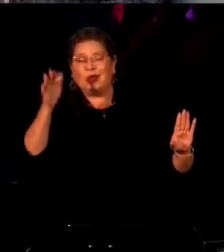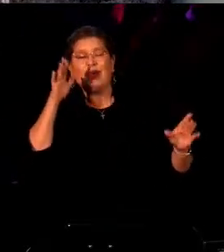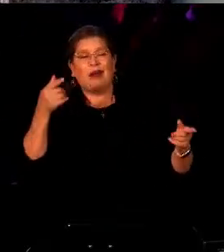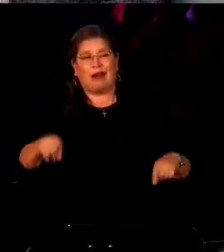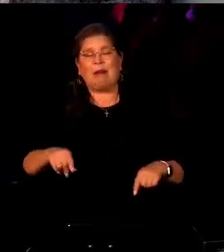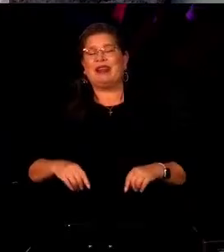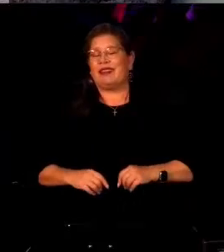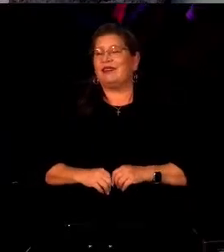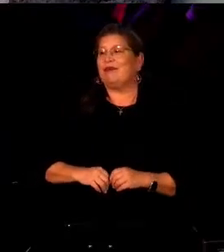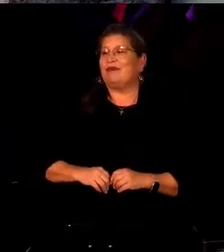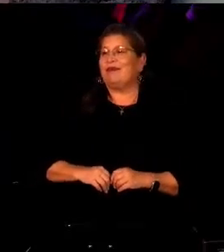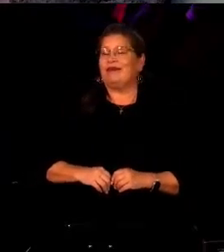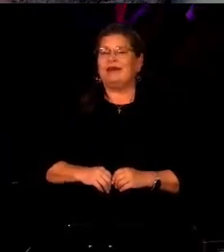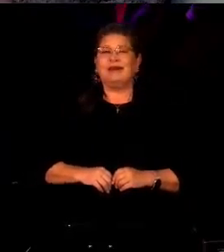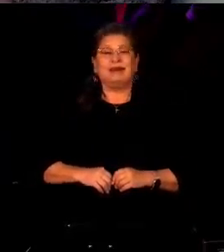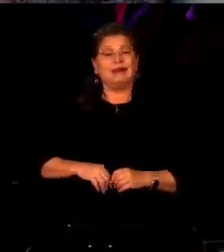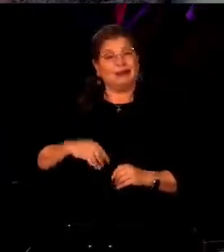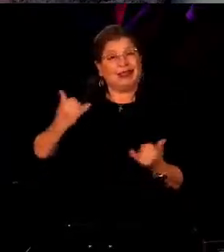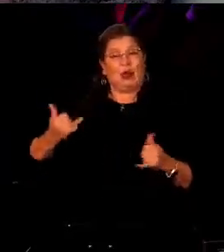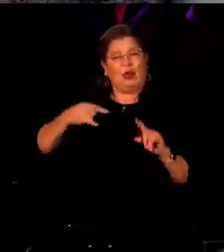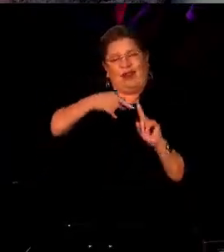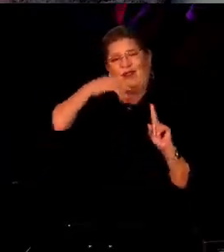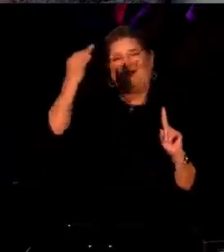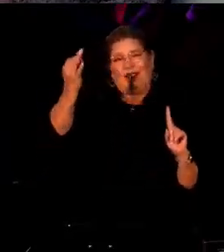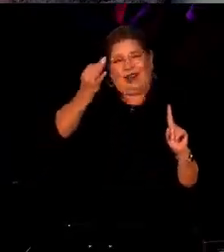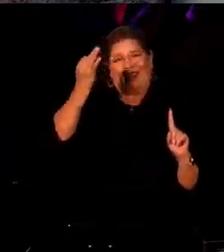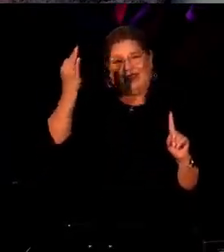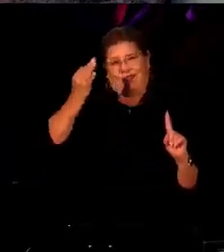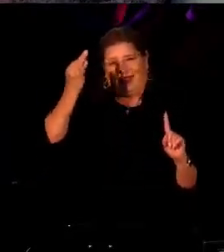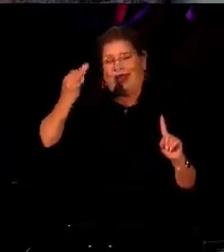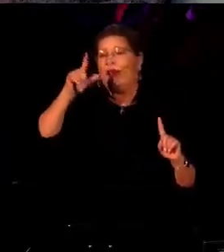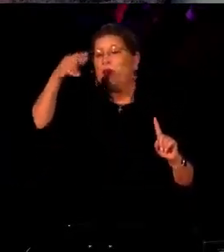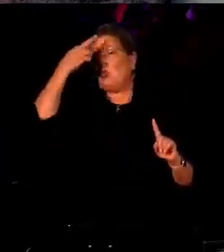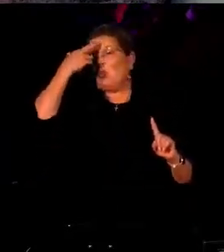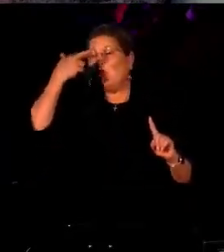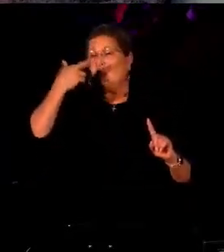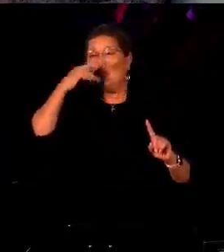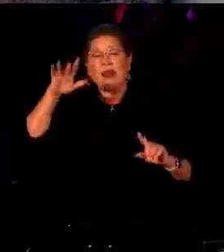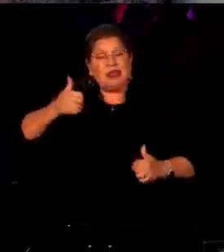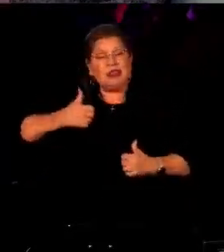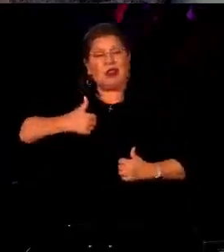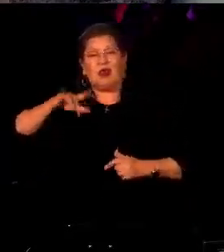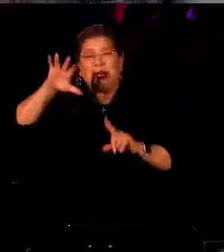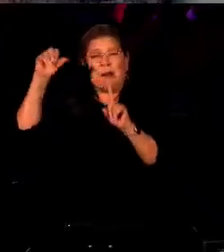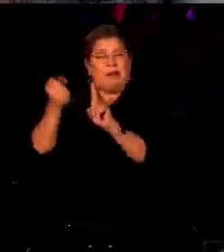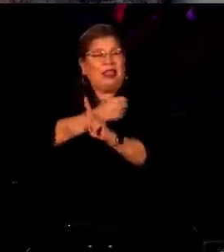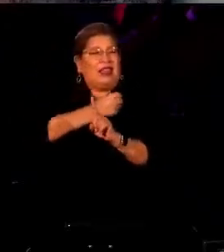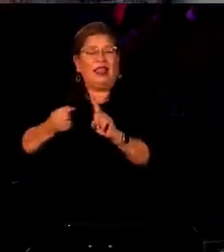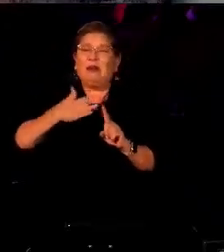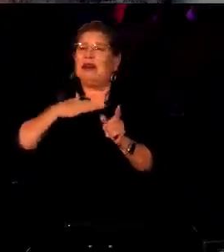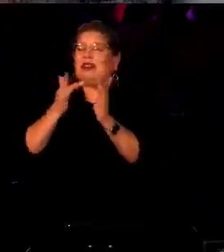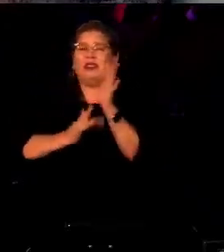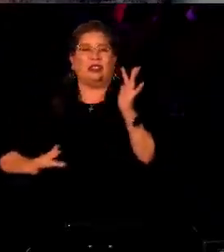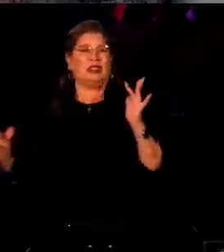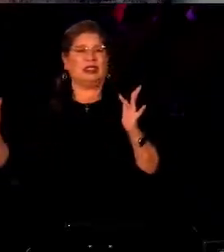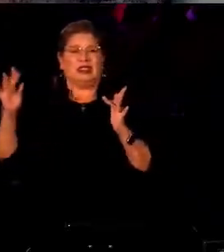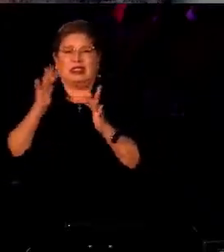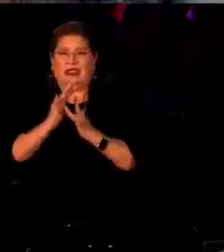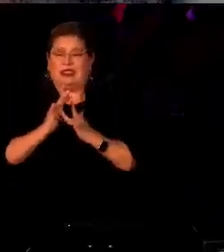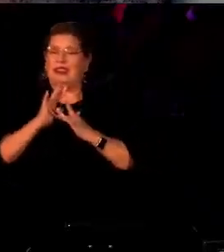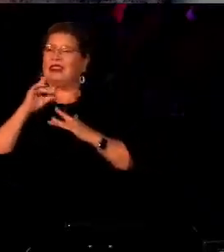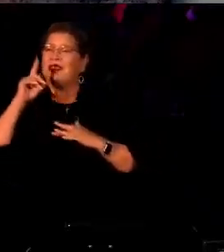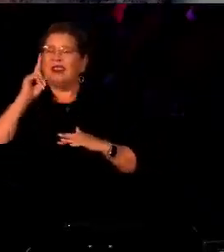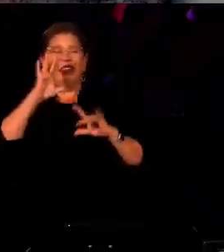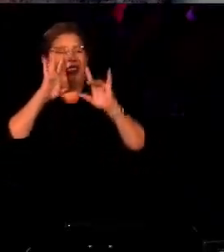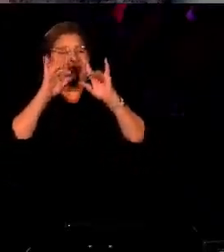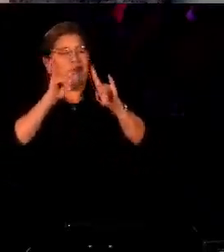coming. It's Friday. The Romans beat my Jesus. They robe him